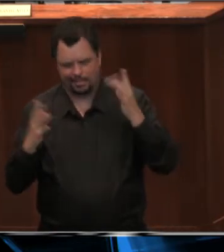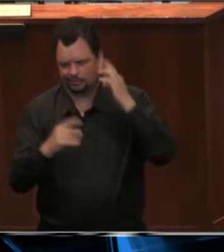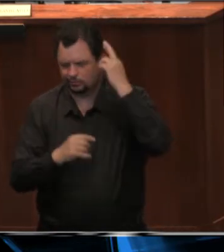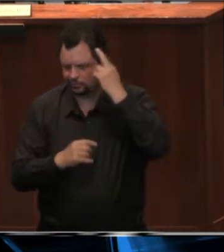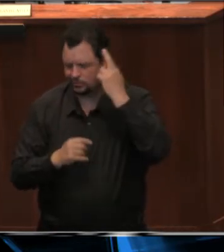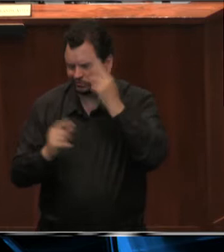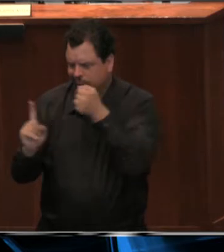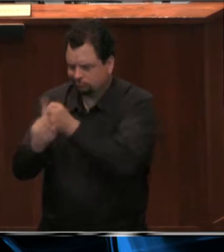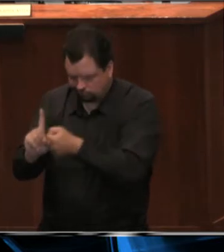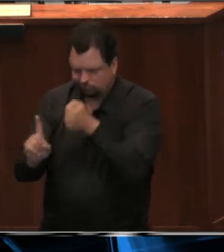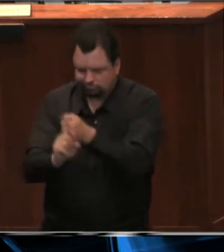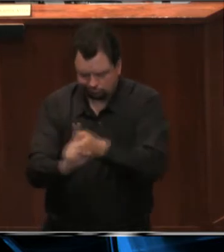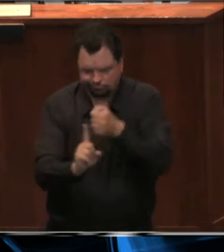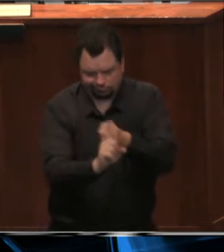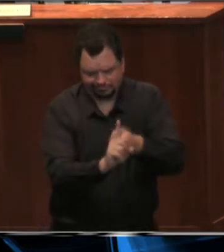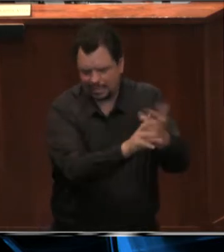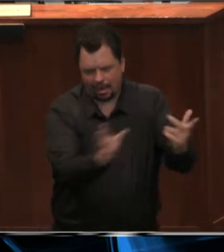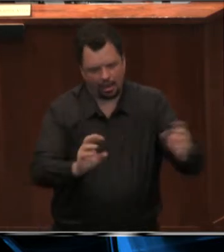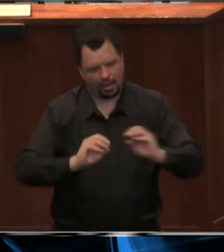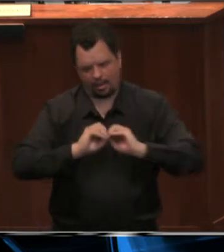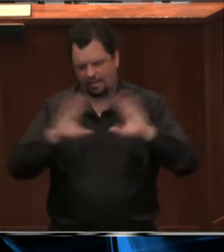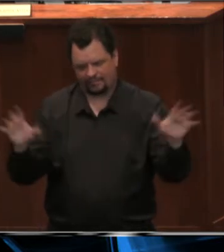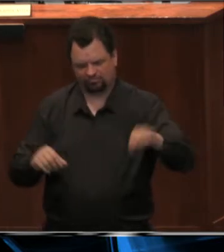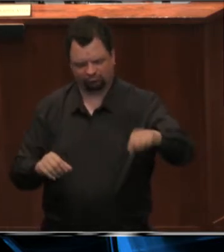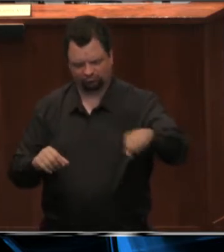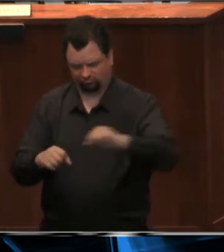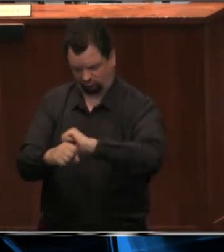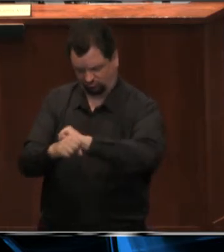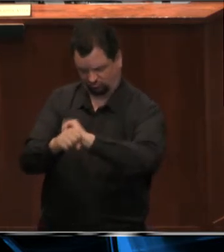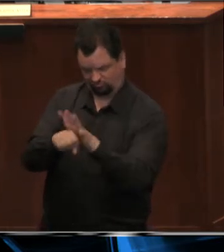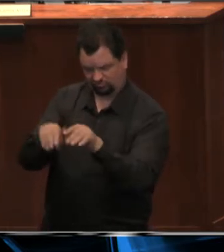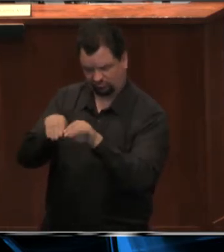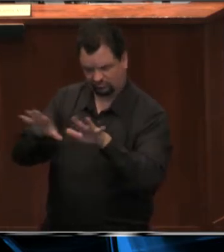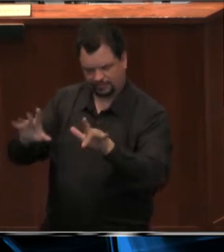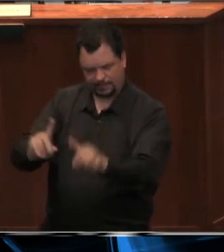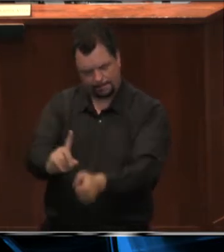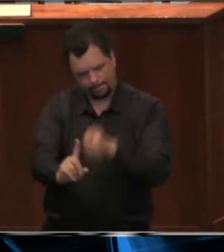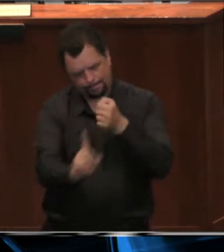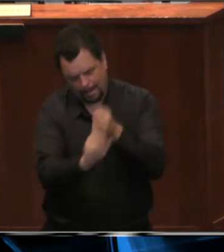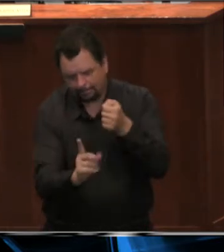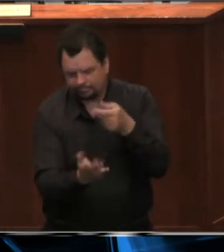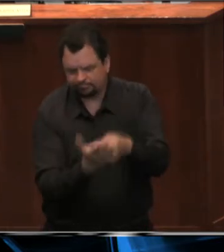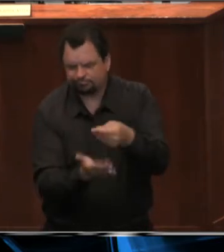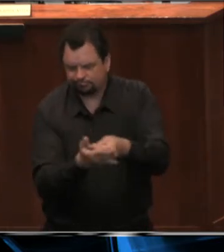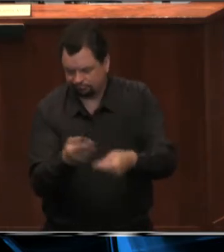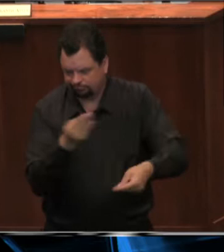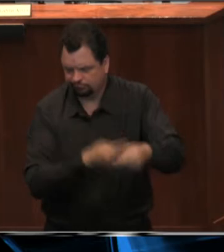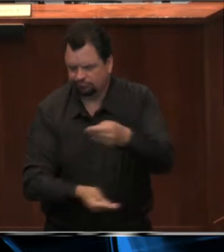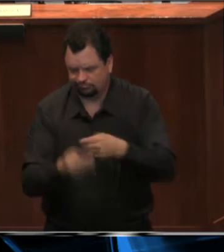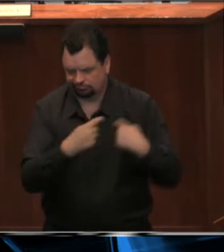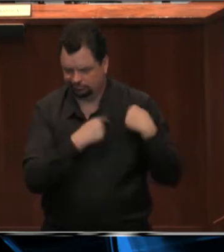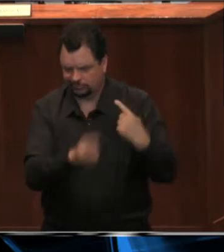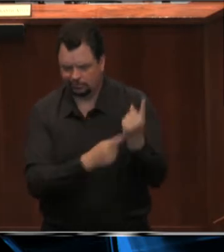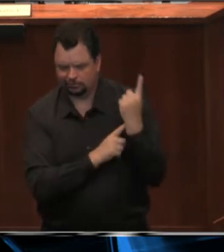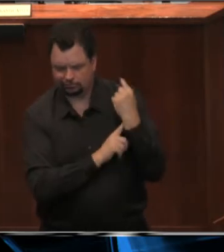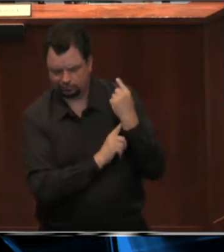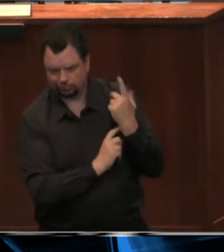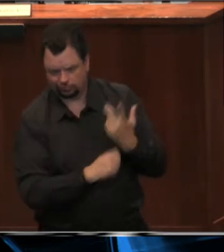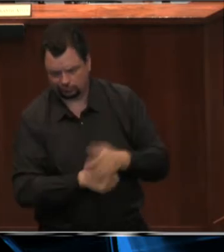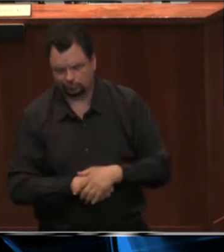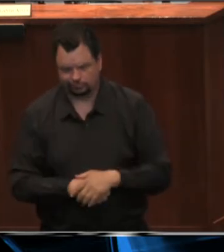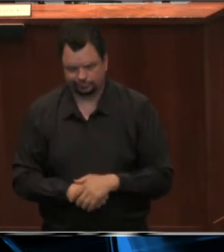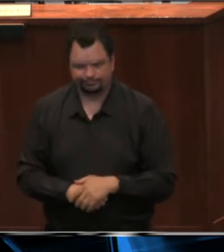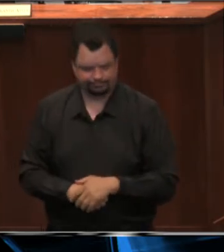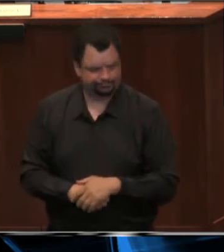right now. Obviously, public health looks completely different than we anticipated when we passed a budget last December. And so while we